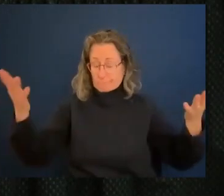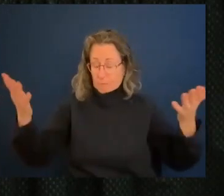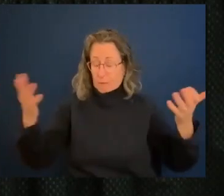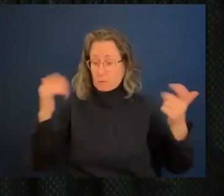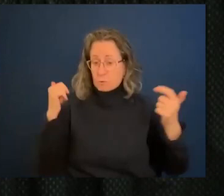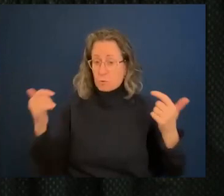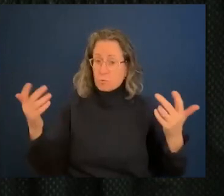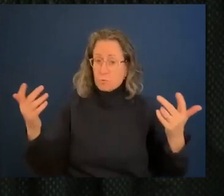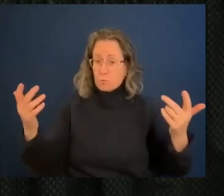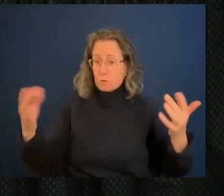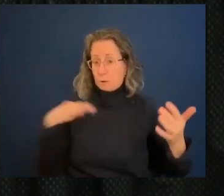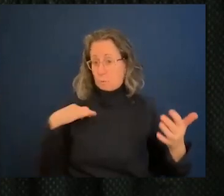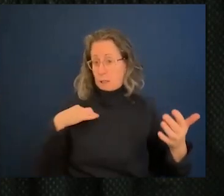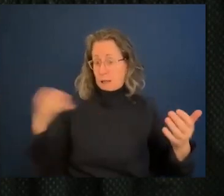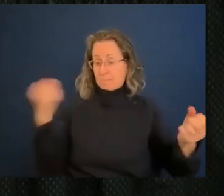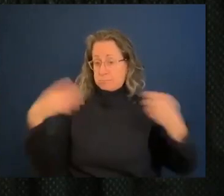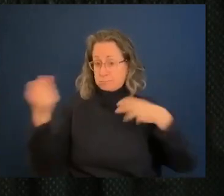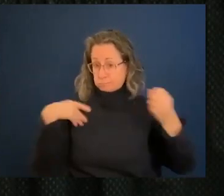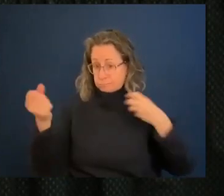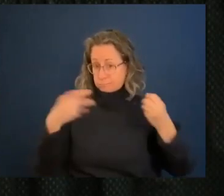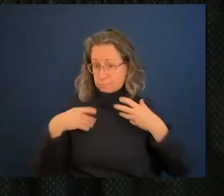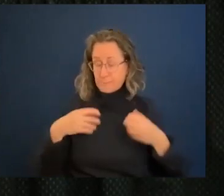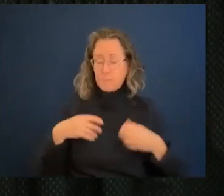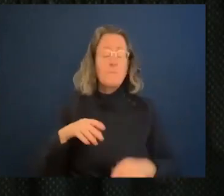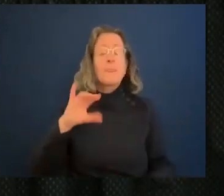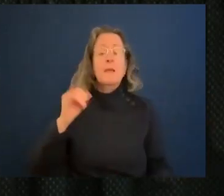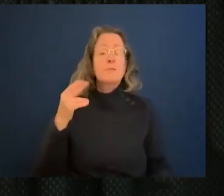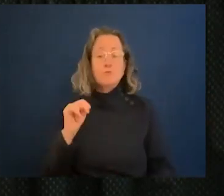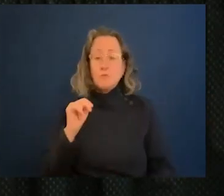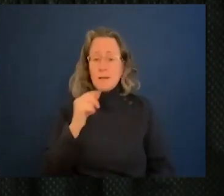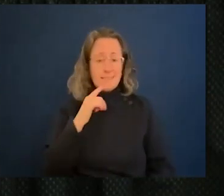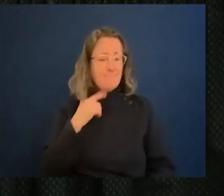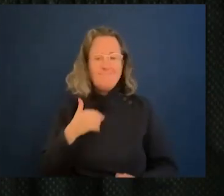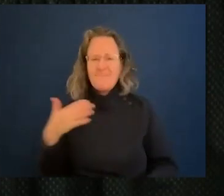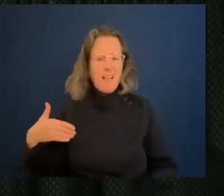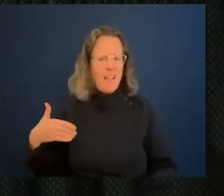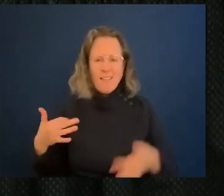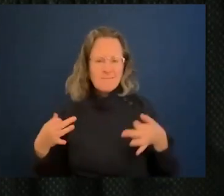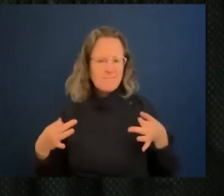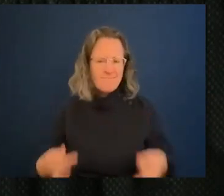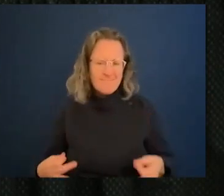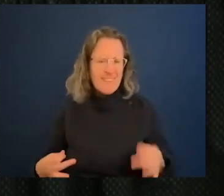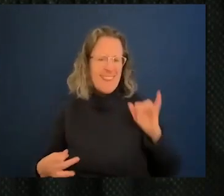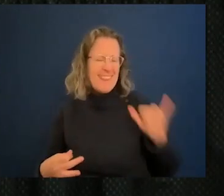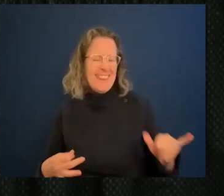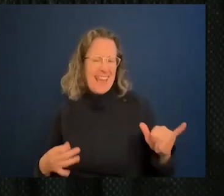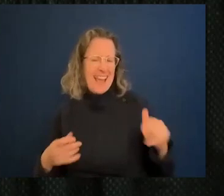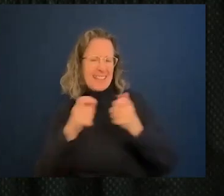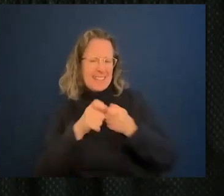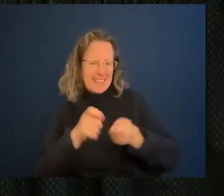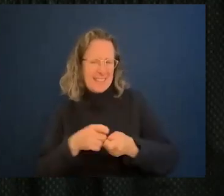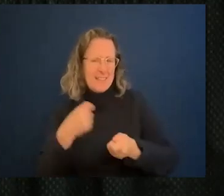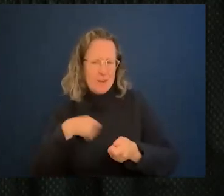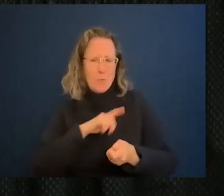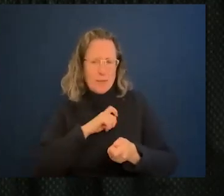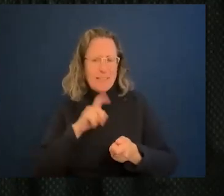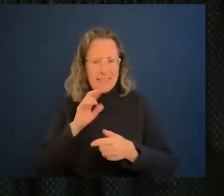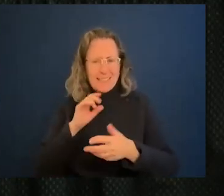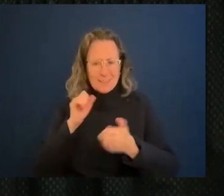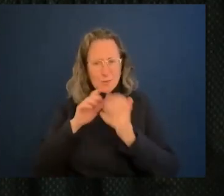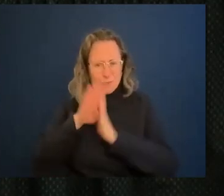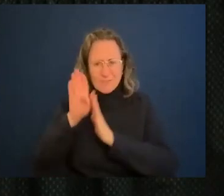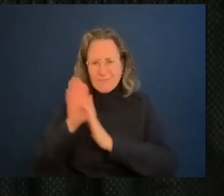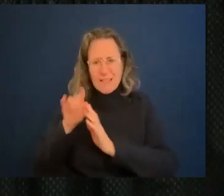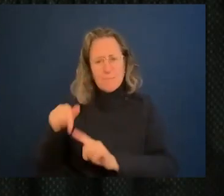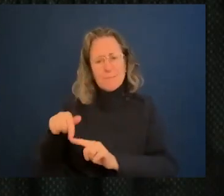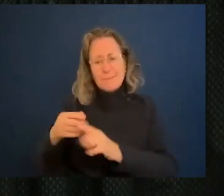yeah so um we haven't figured out the complete details of that that's a lot of the work that we would be doing through the spring and that is